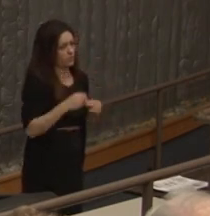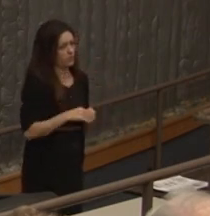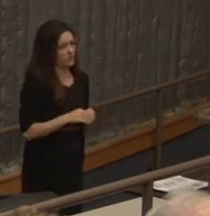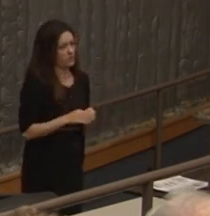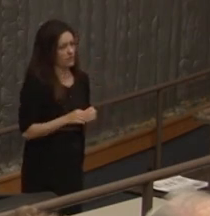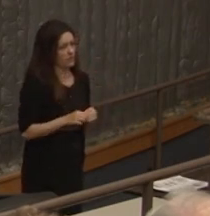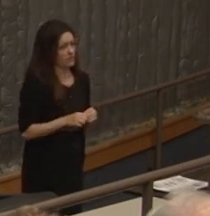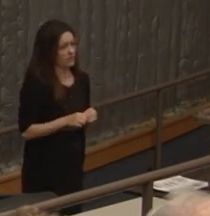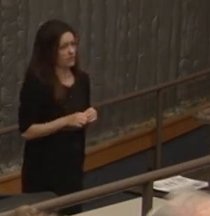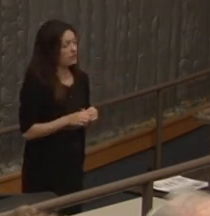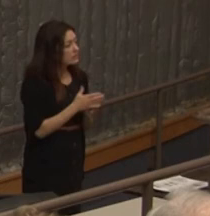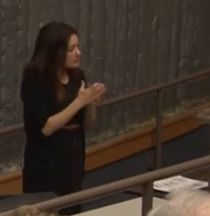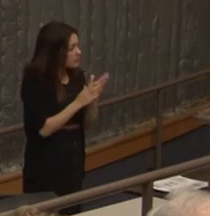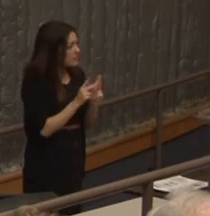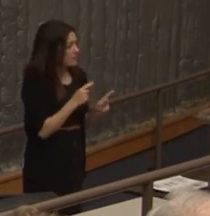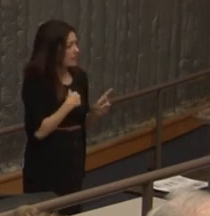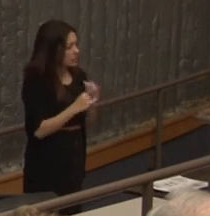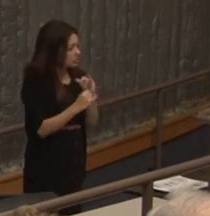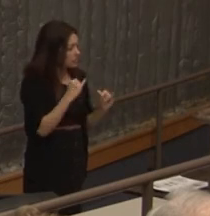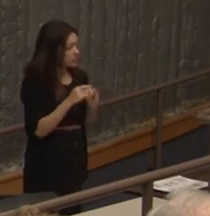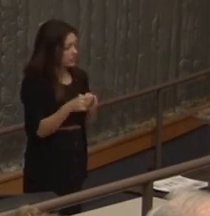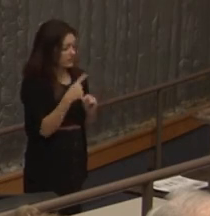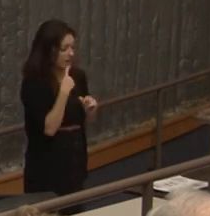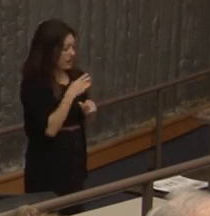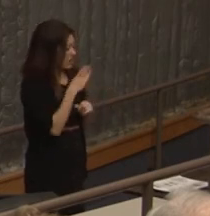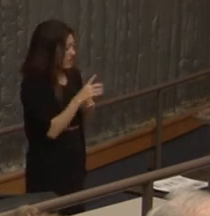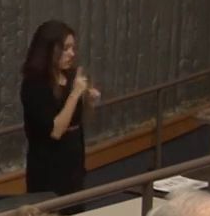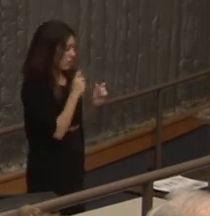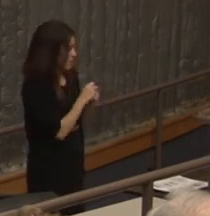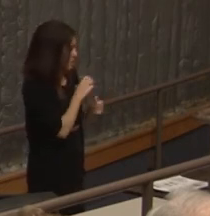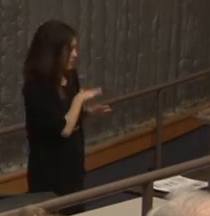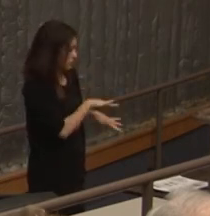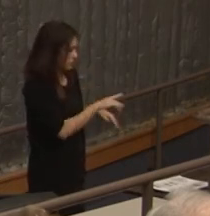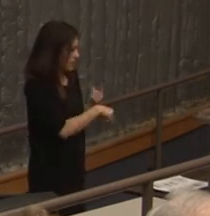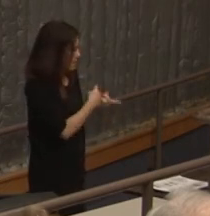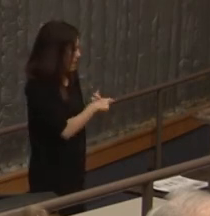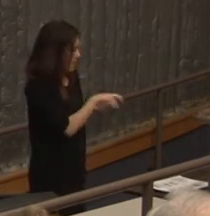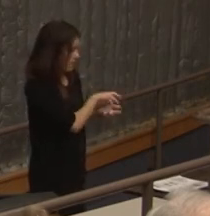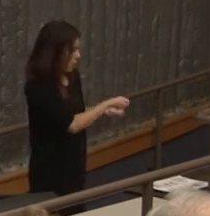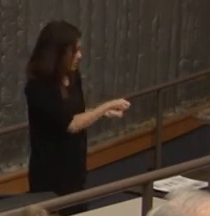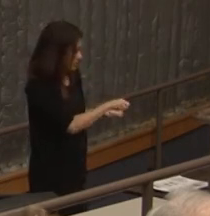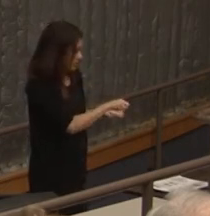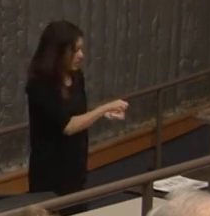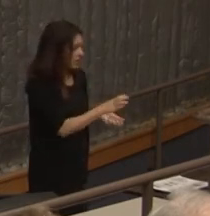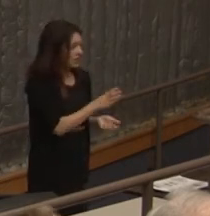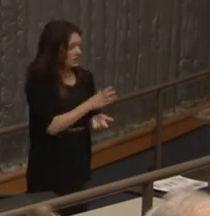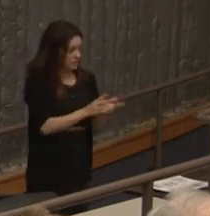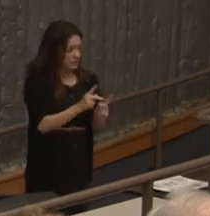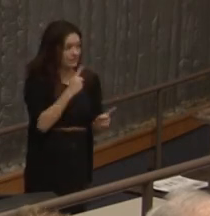No. Some people I interview say they never talk about it to their children, and some of them say they never